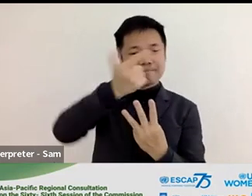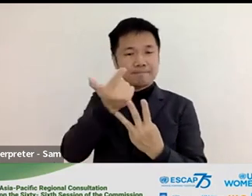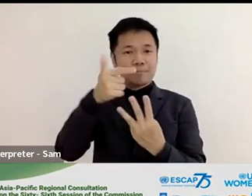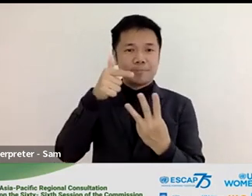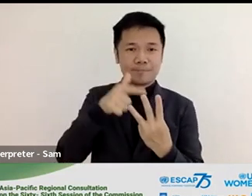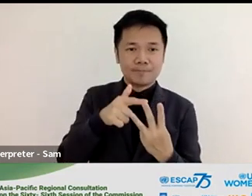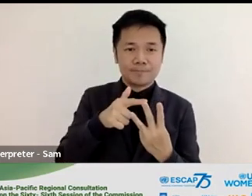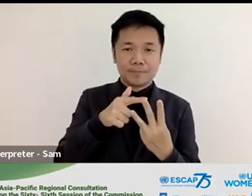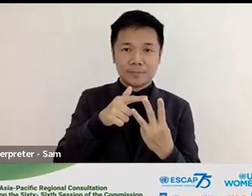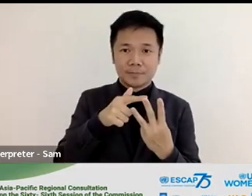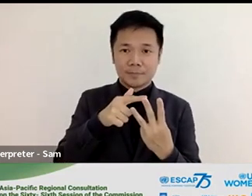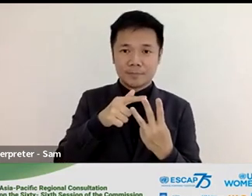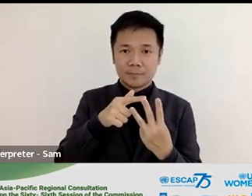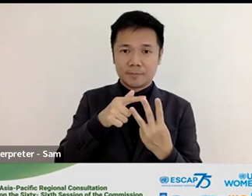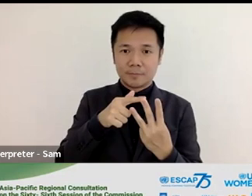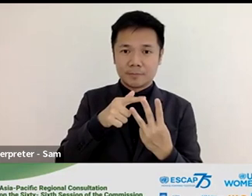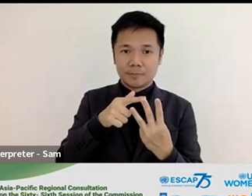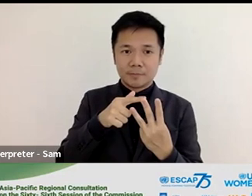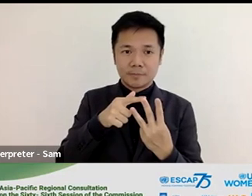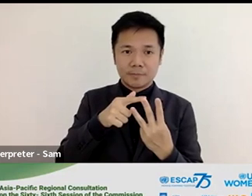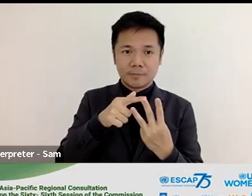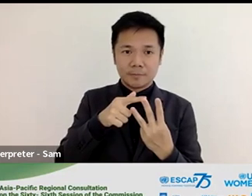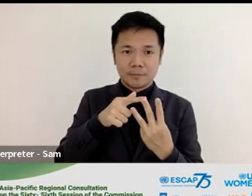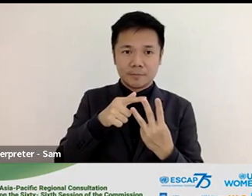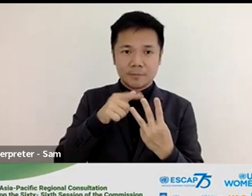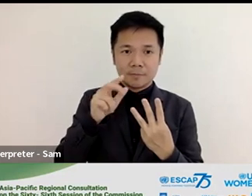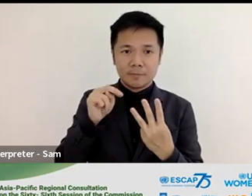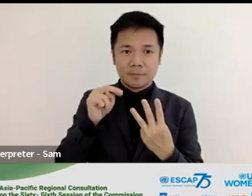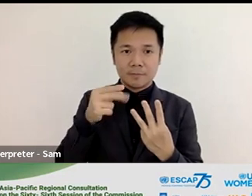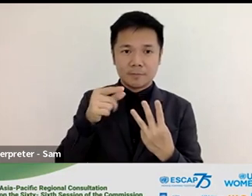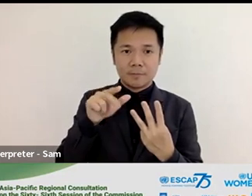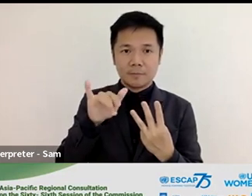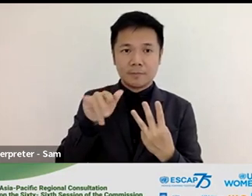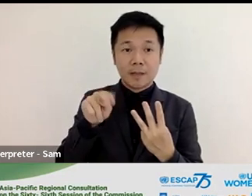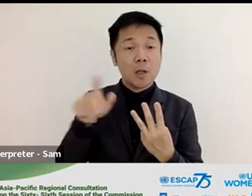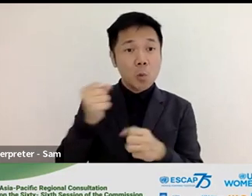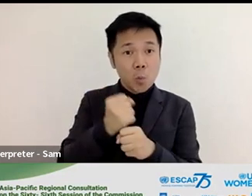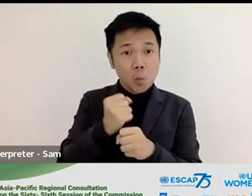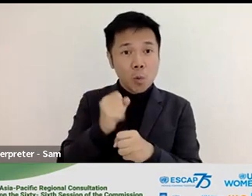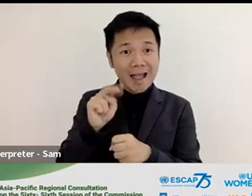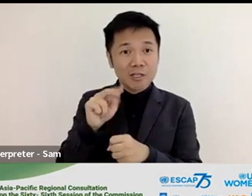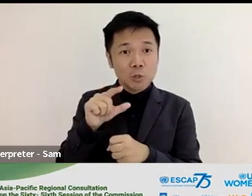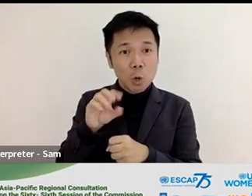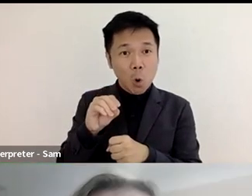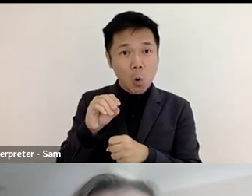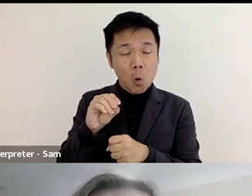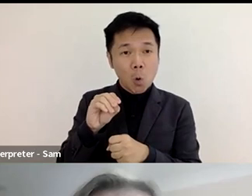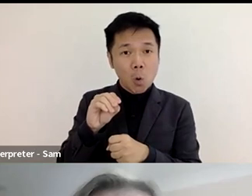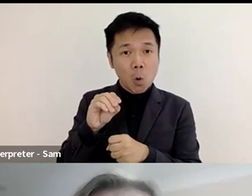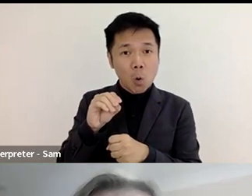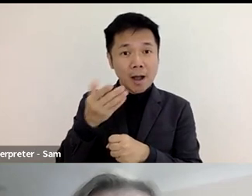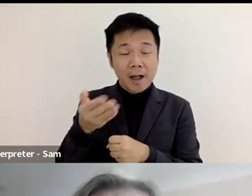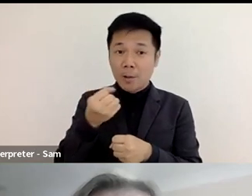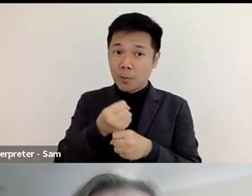channel. When you are working in the local NGOs and working directly with the